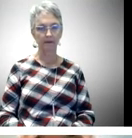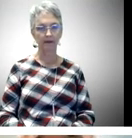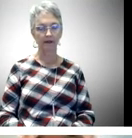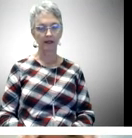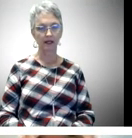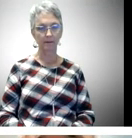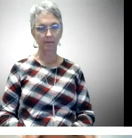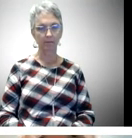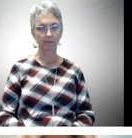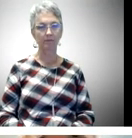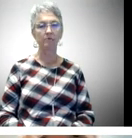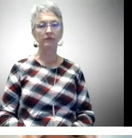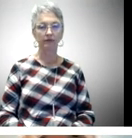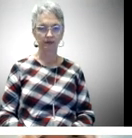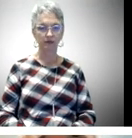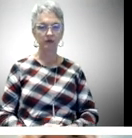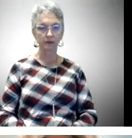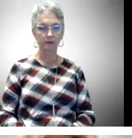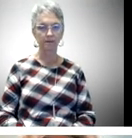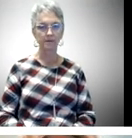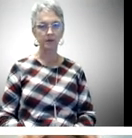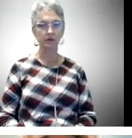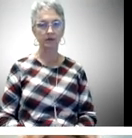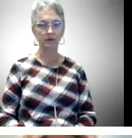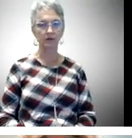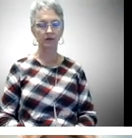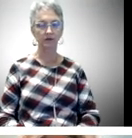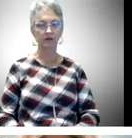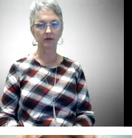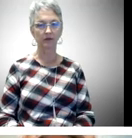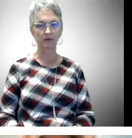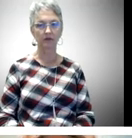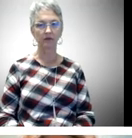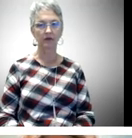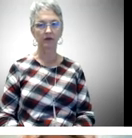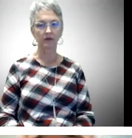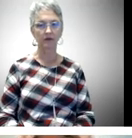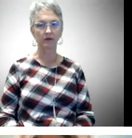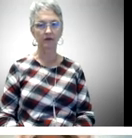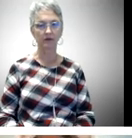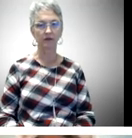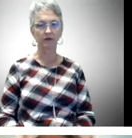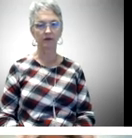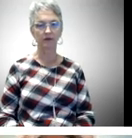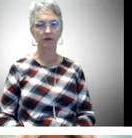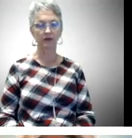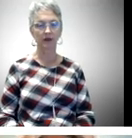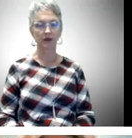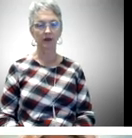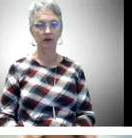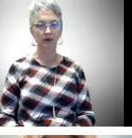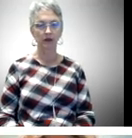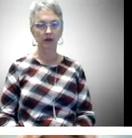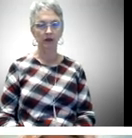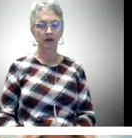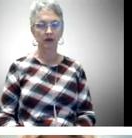had a Bill of Rights that guaranteed to people with disabilities that they had rights, because based on